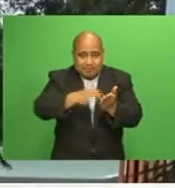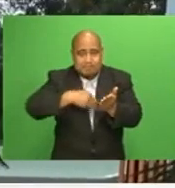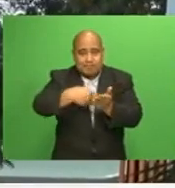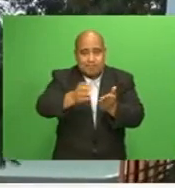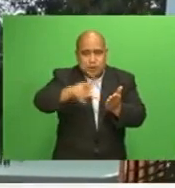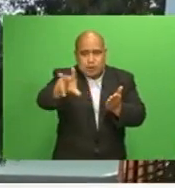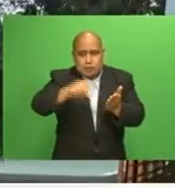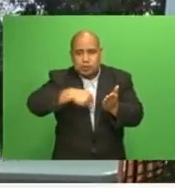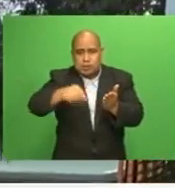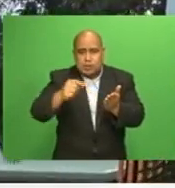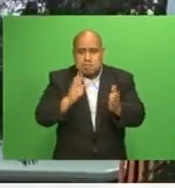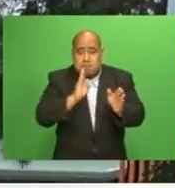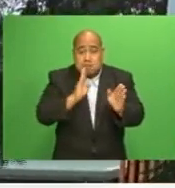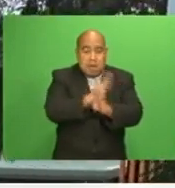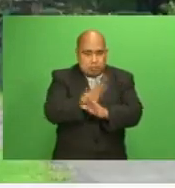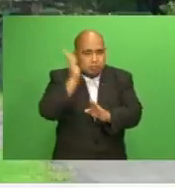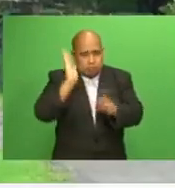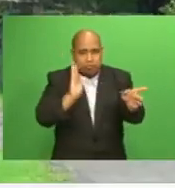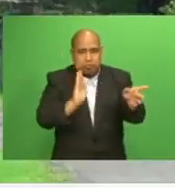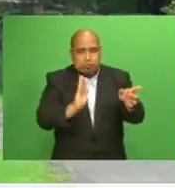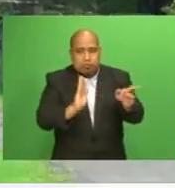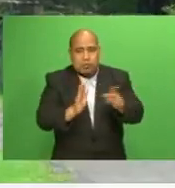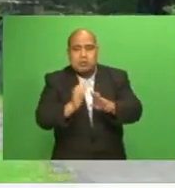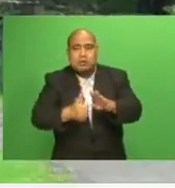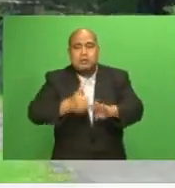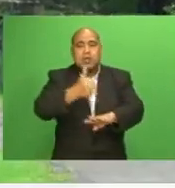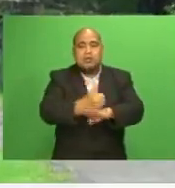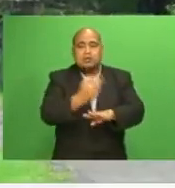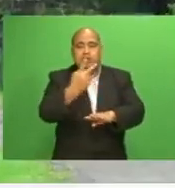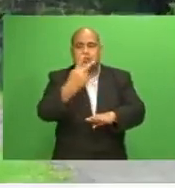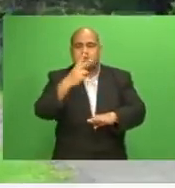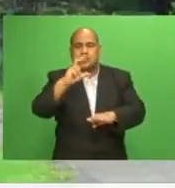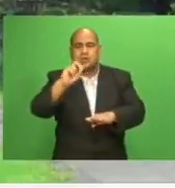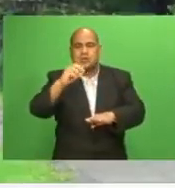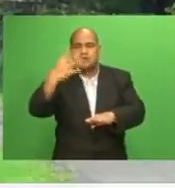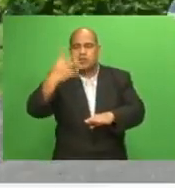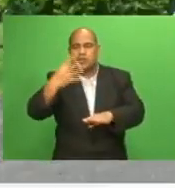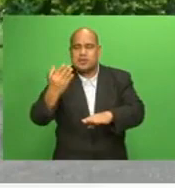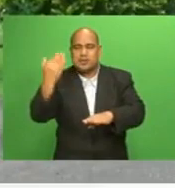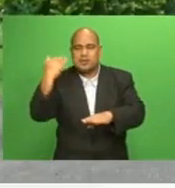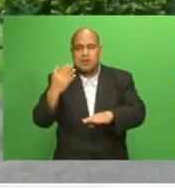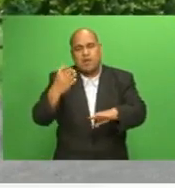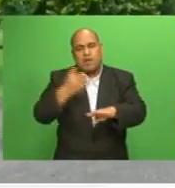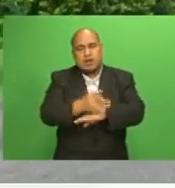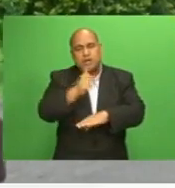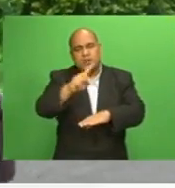was established in 2014 and has educated over 1,000 children and expects increasing